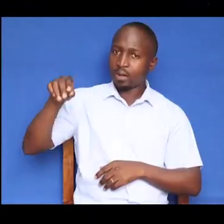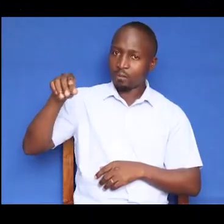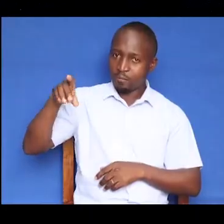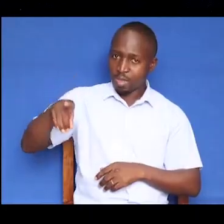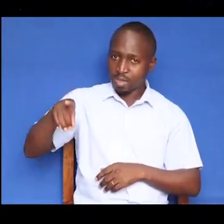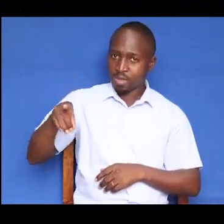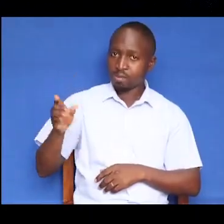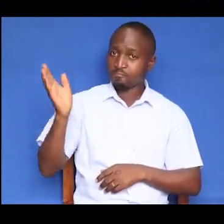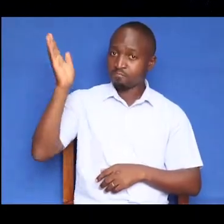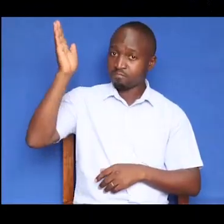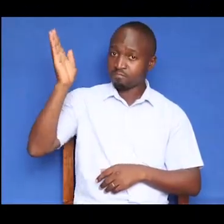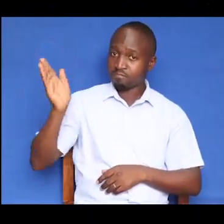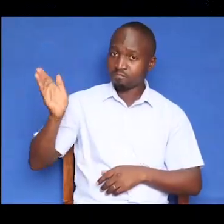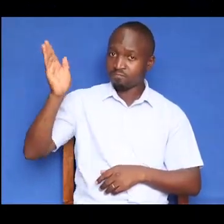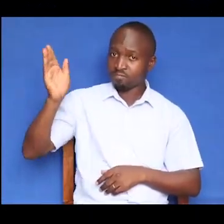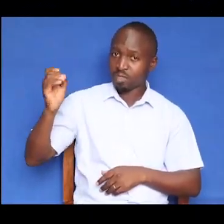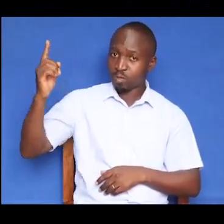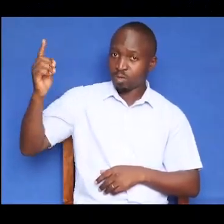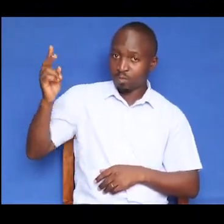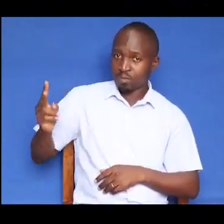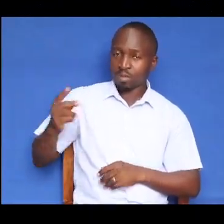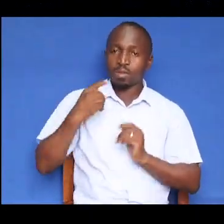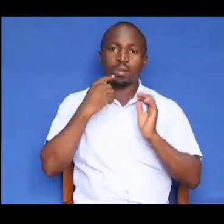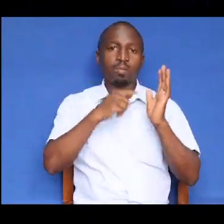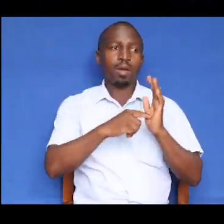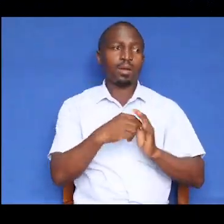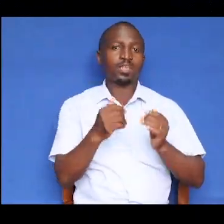items sometimes they meaning the same.